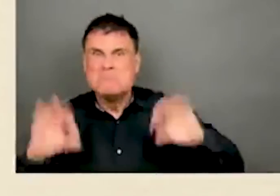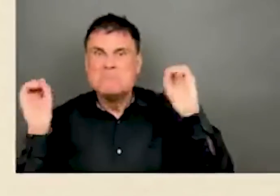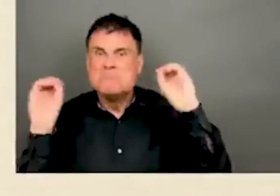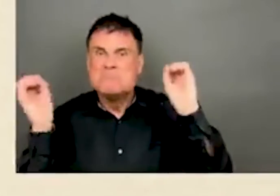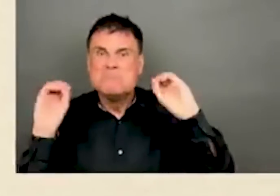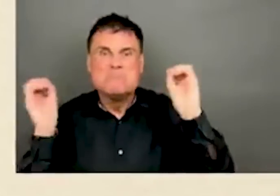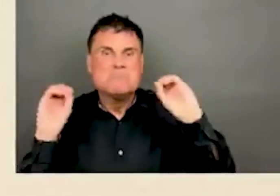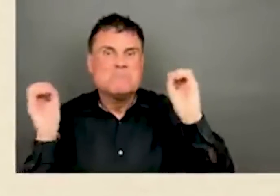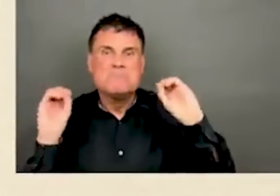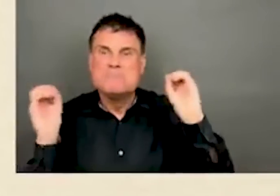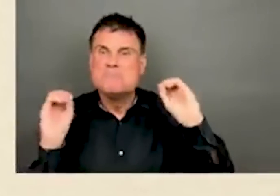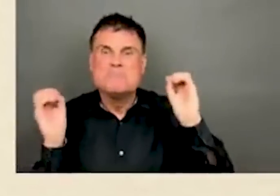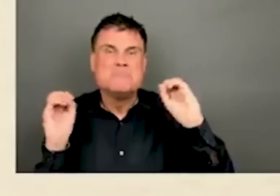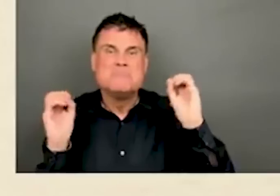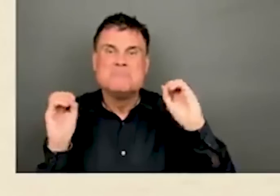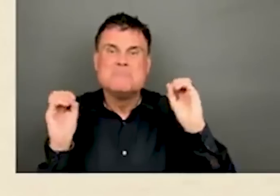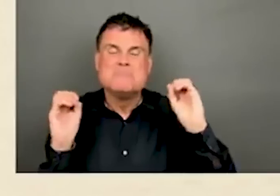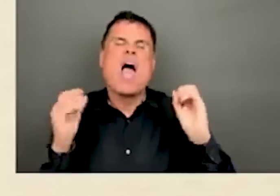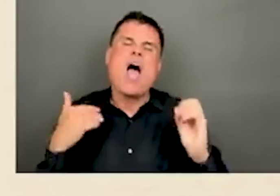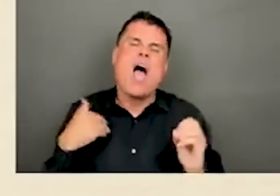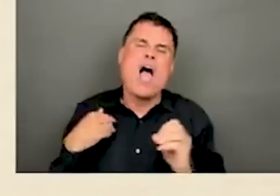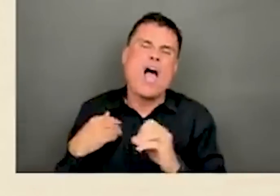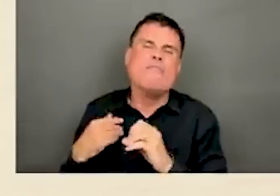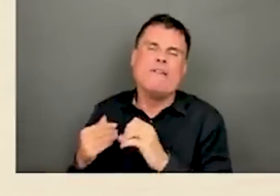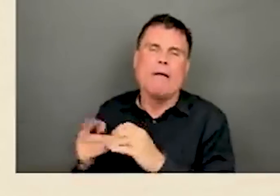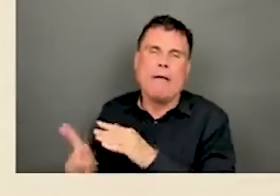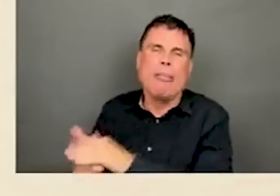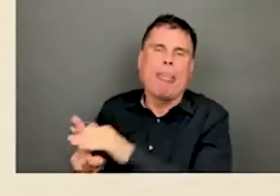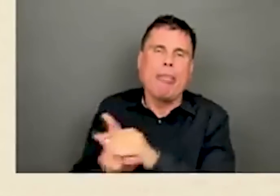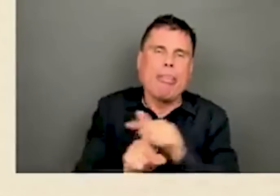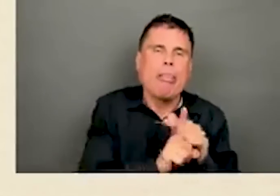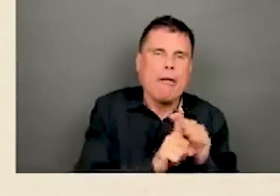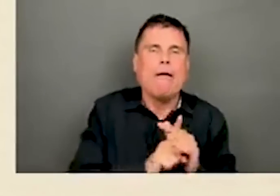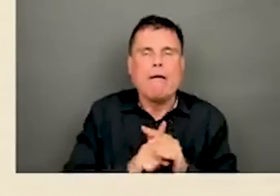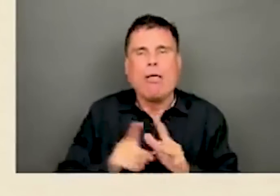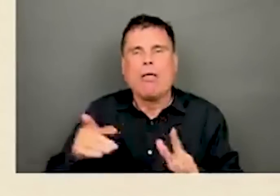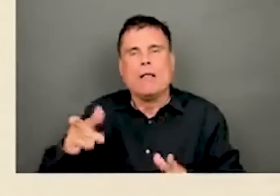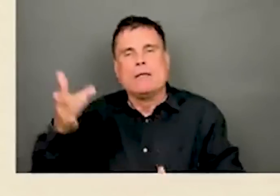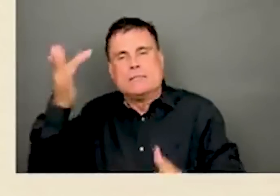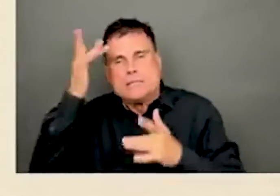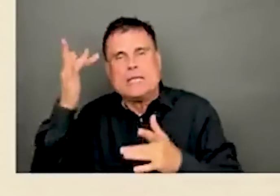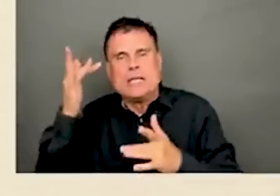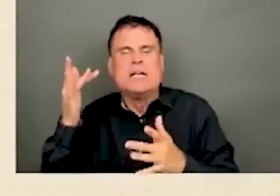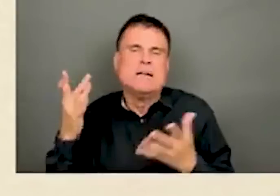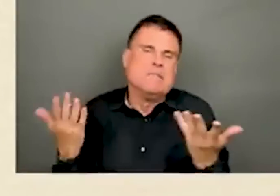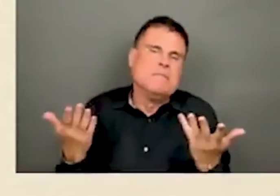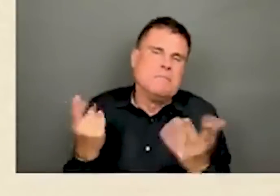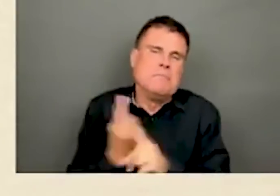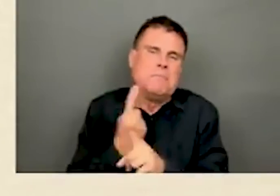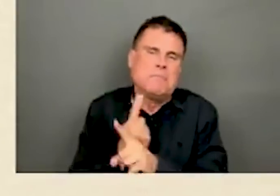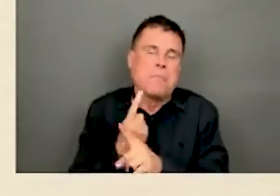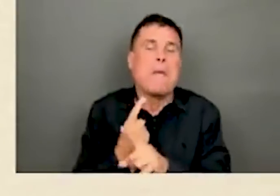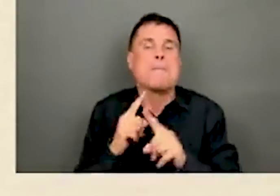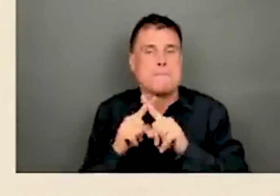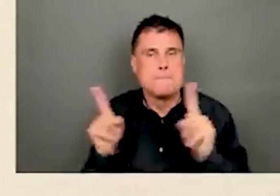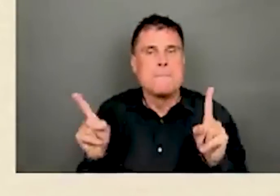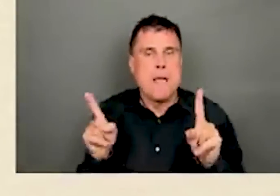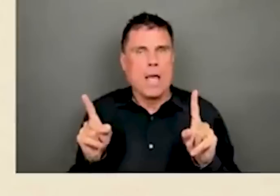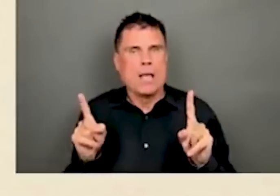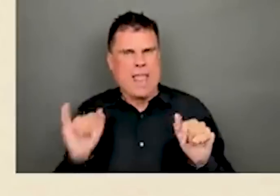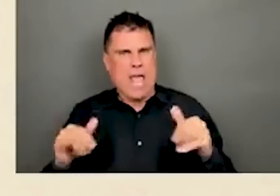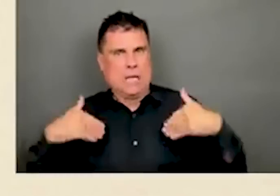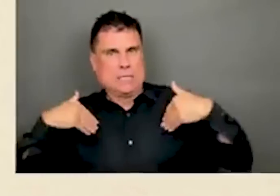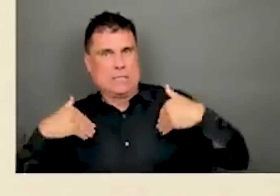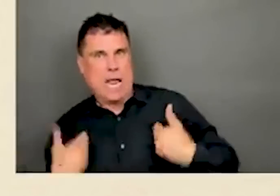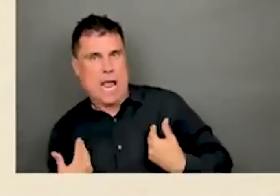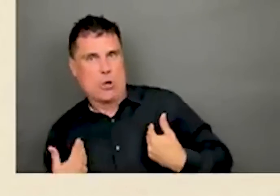But I don't know if COVID had an impact on that or not. I was pretty tired before I tested positive, and I